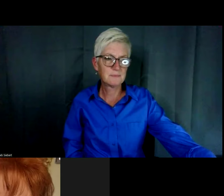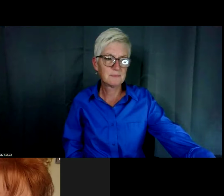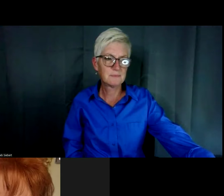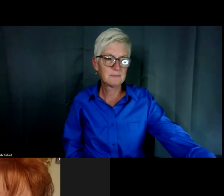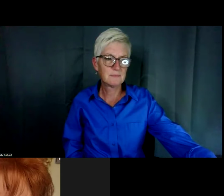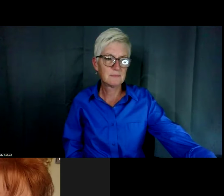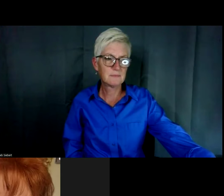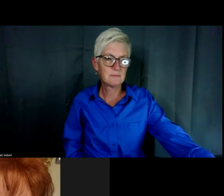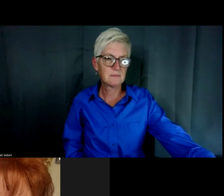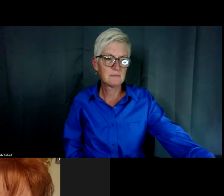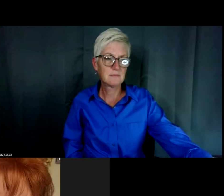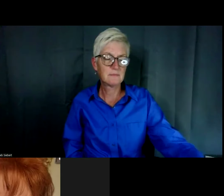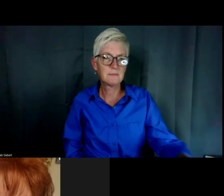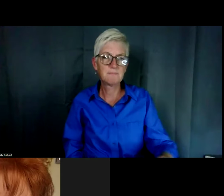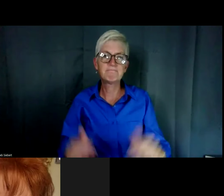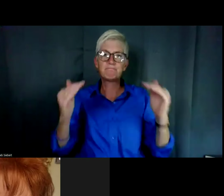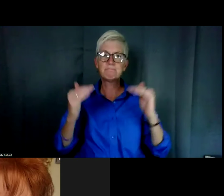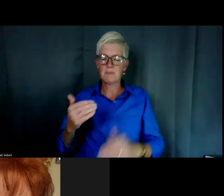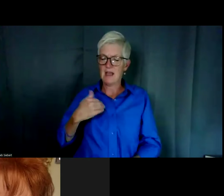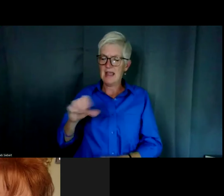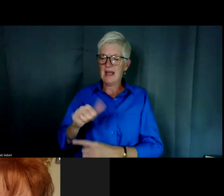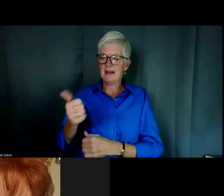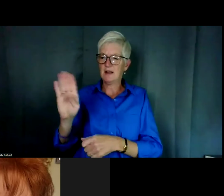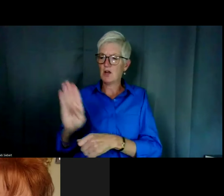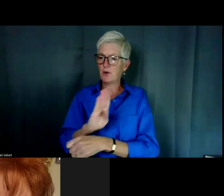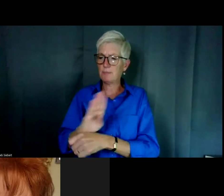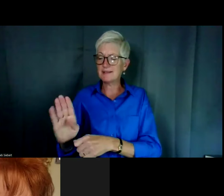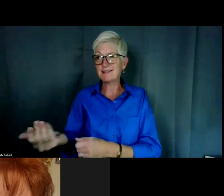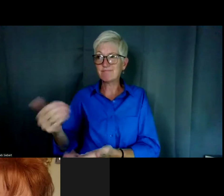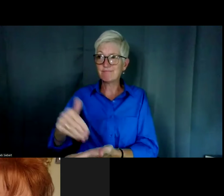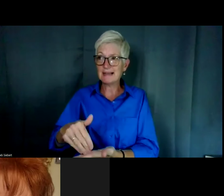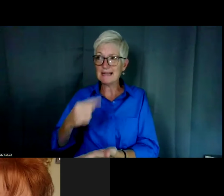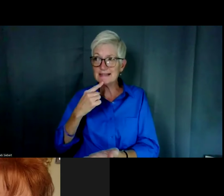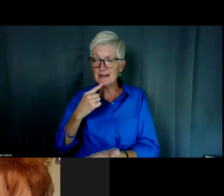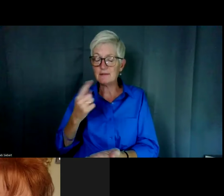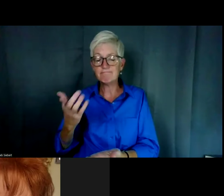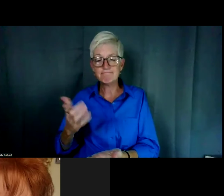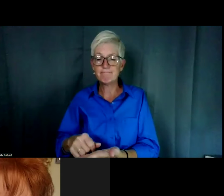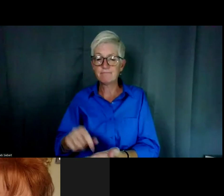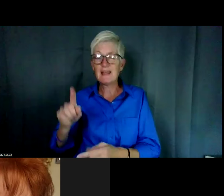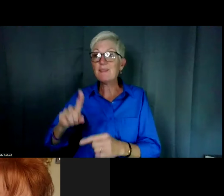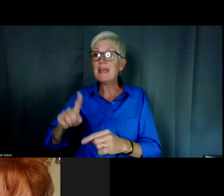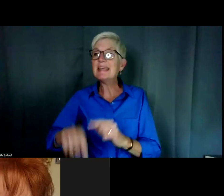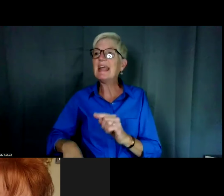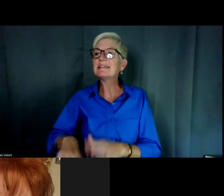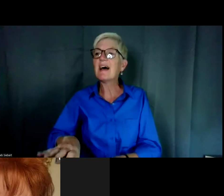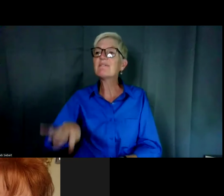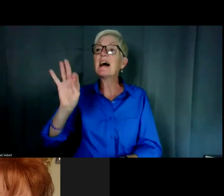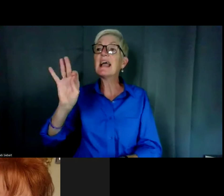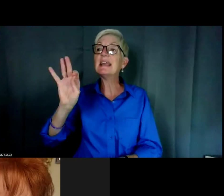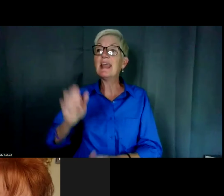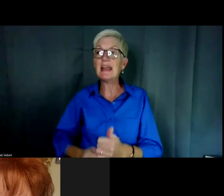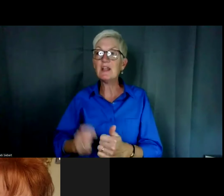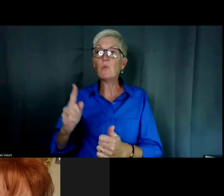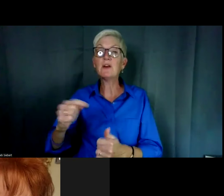Let's see, I had another business that, again, had said they can't find anybody